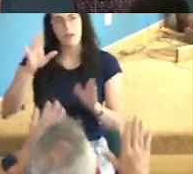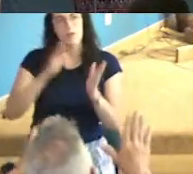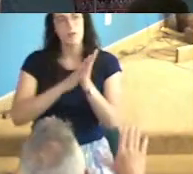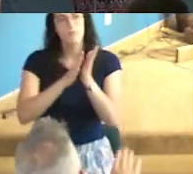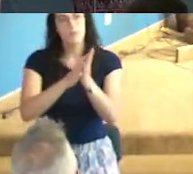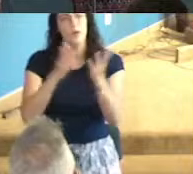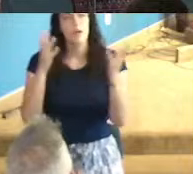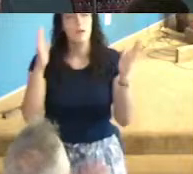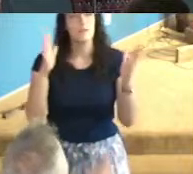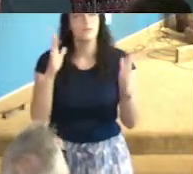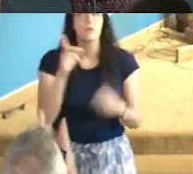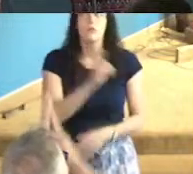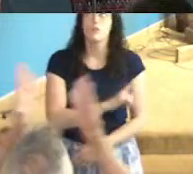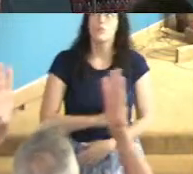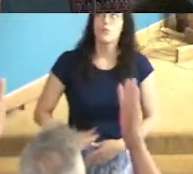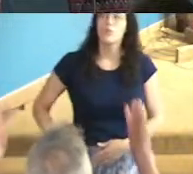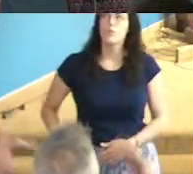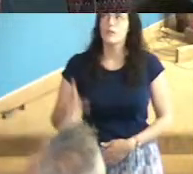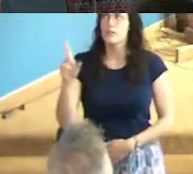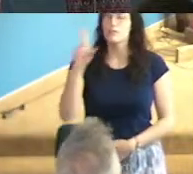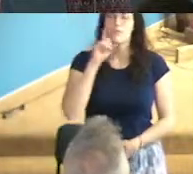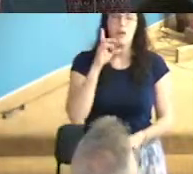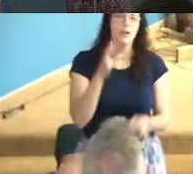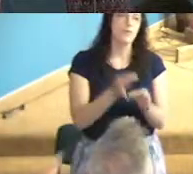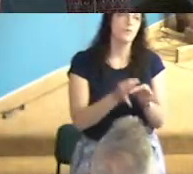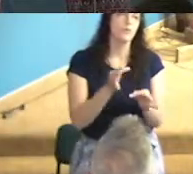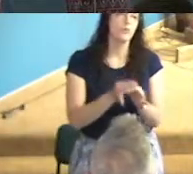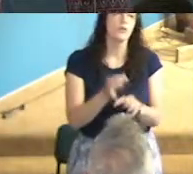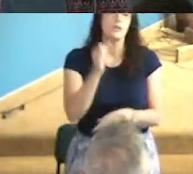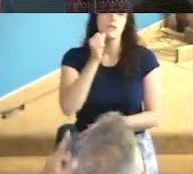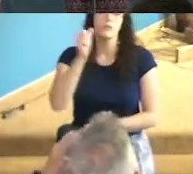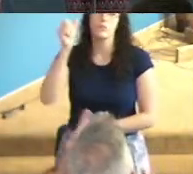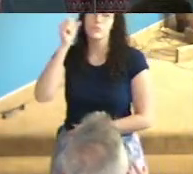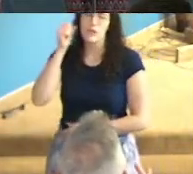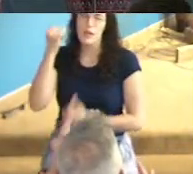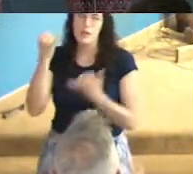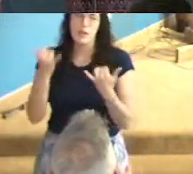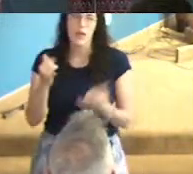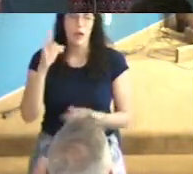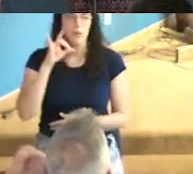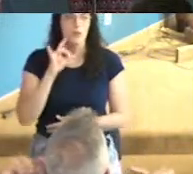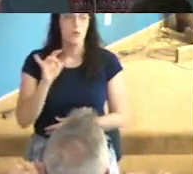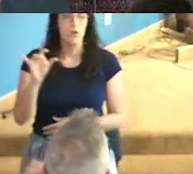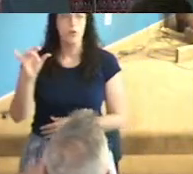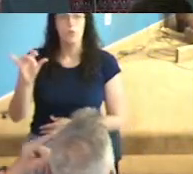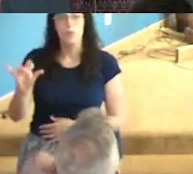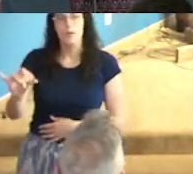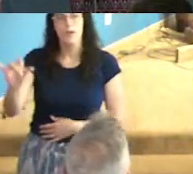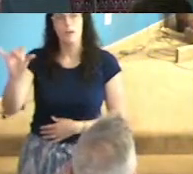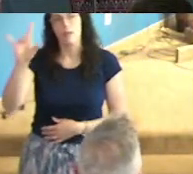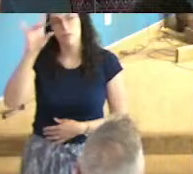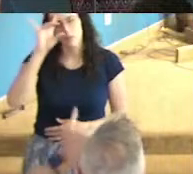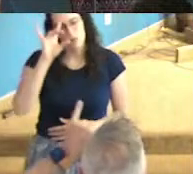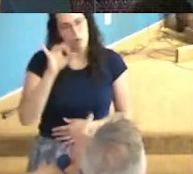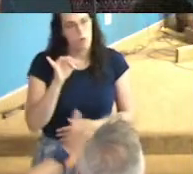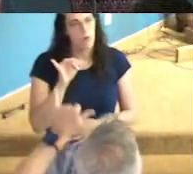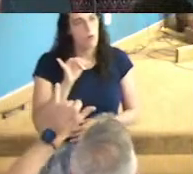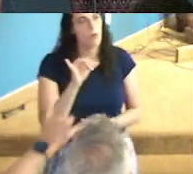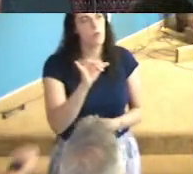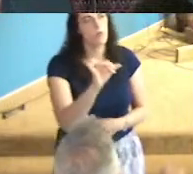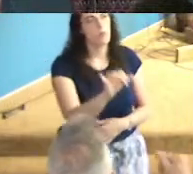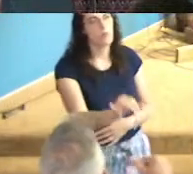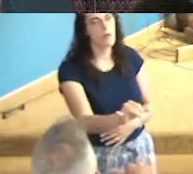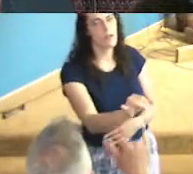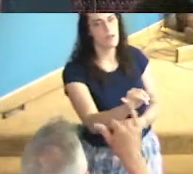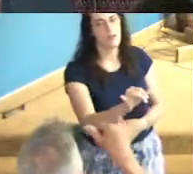bow down and praise. The Lord is faithful yesterday, now, and always,